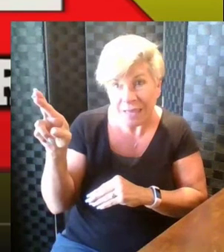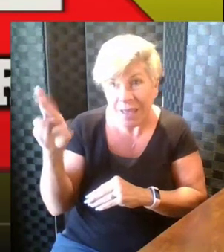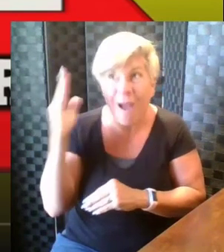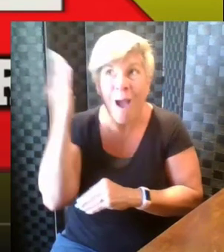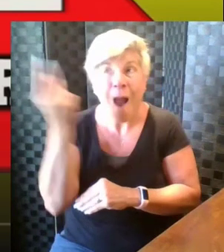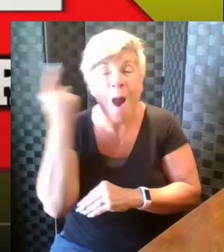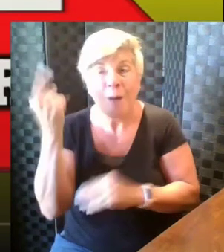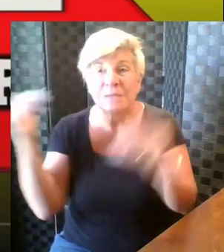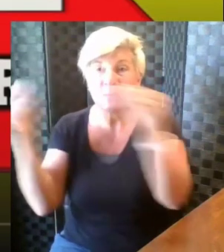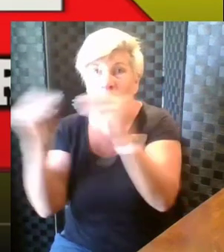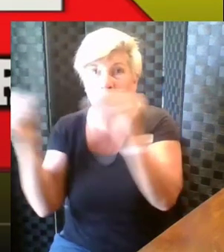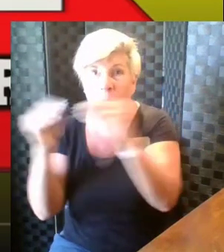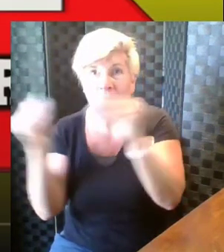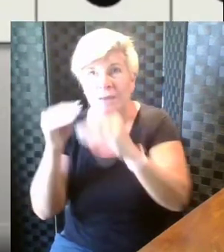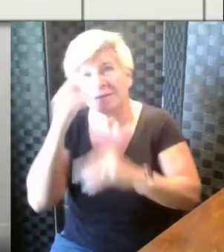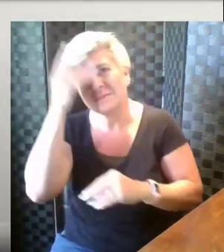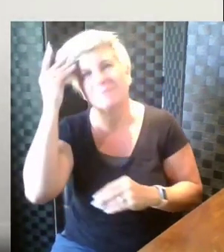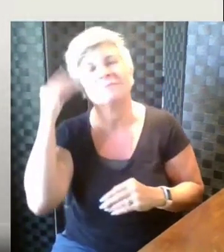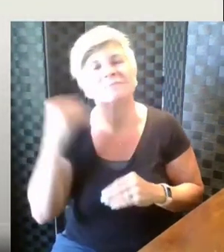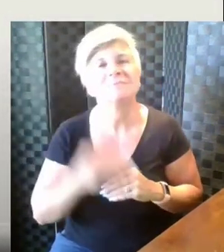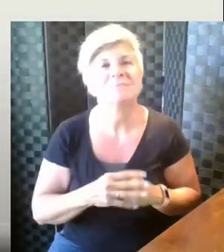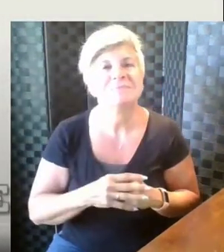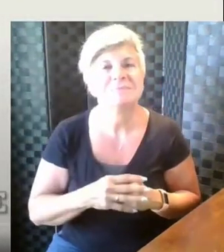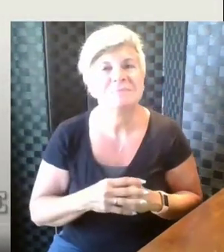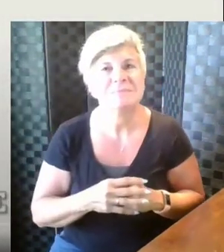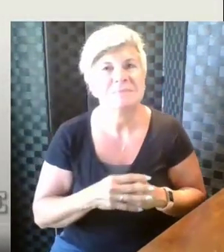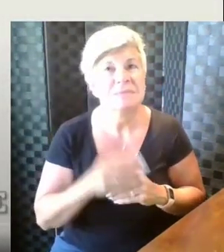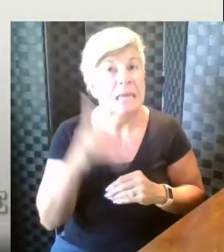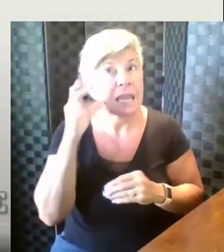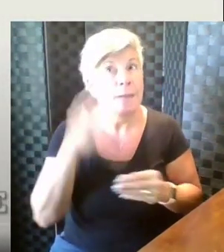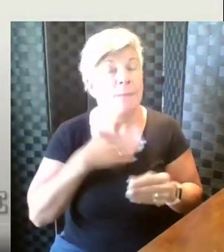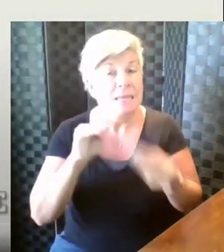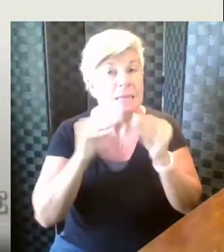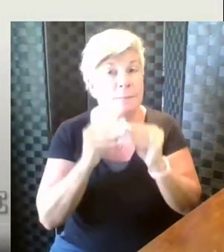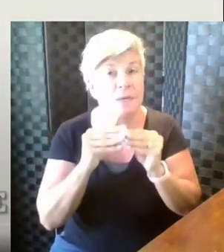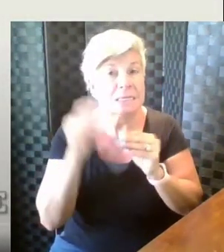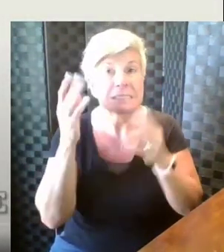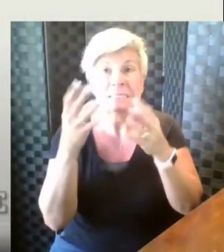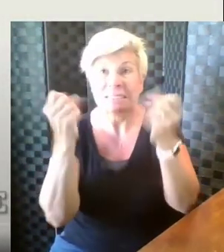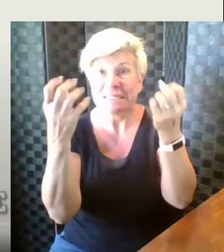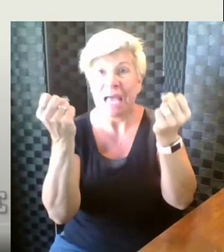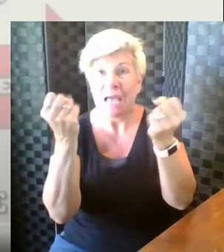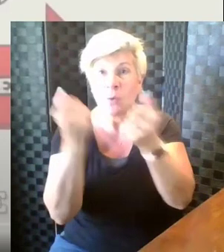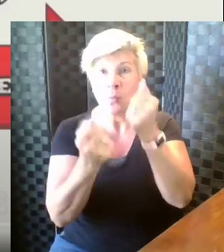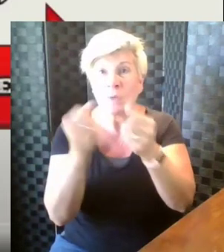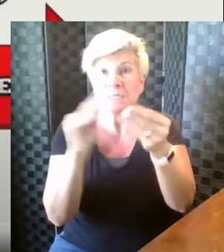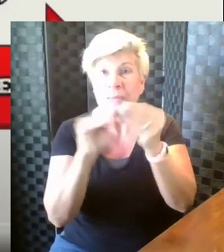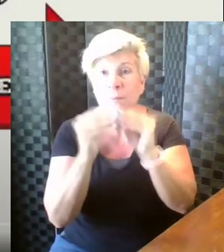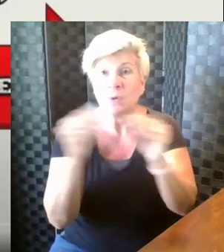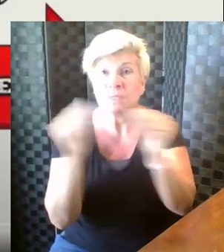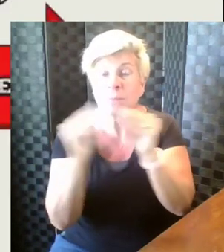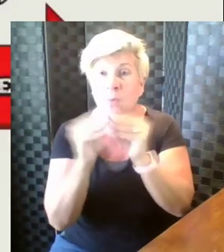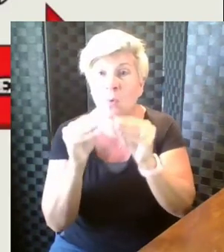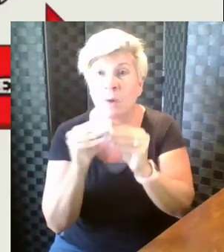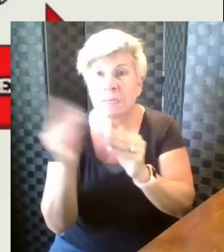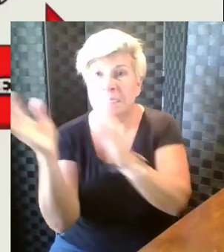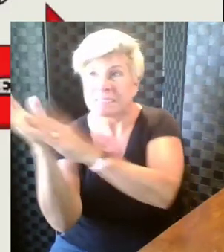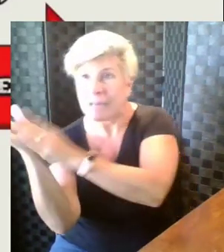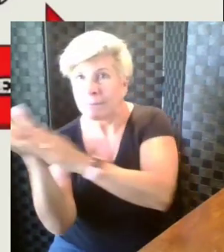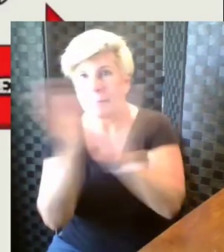right, you'll always get more. After you hear my number, say out loud what number would be one more, and clap to